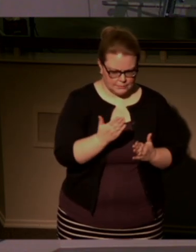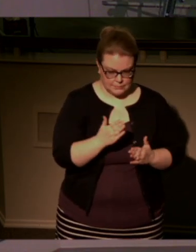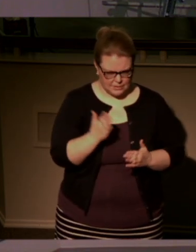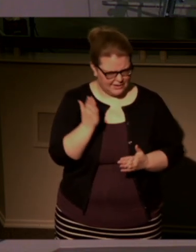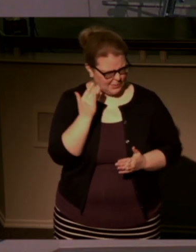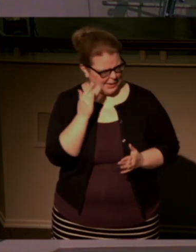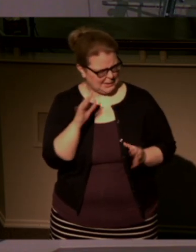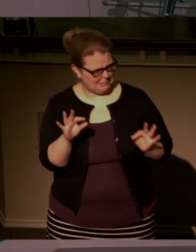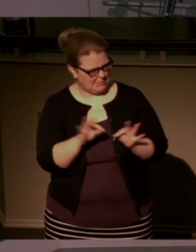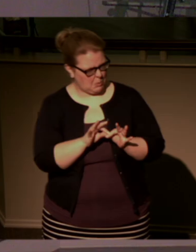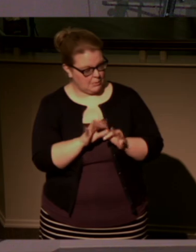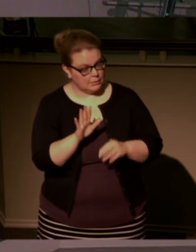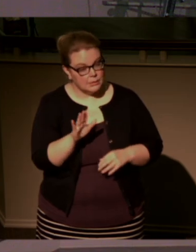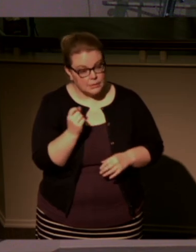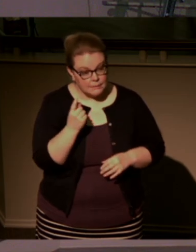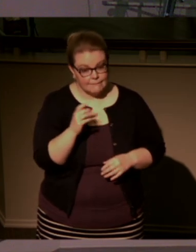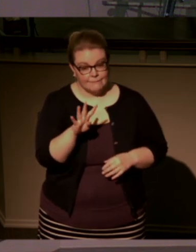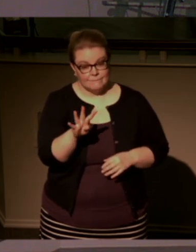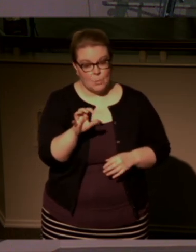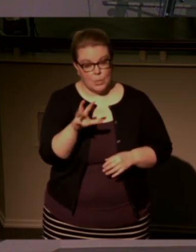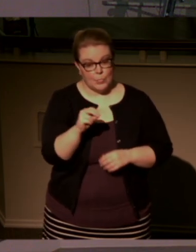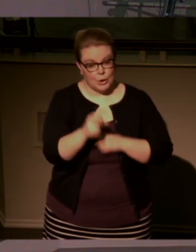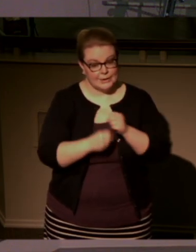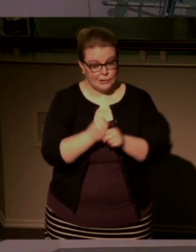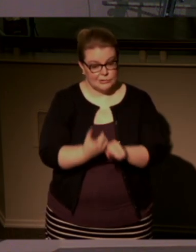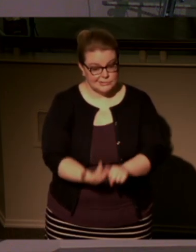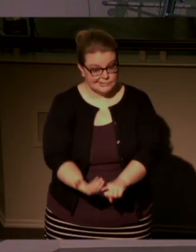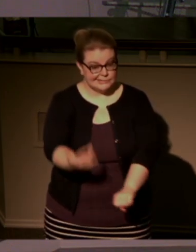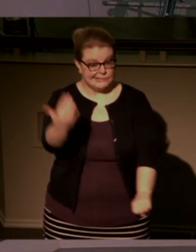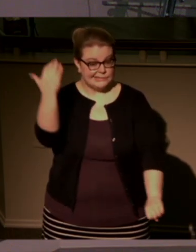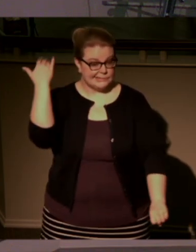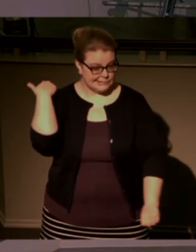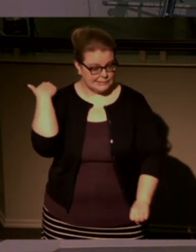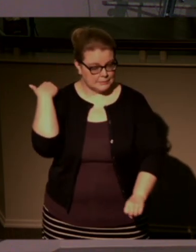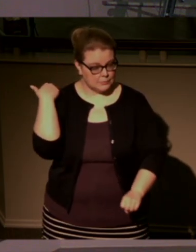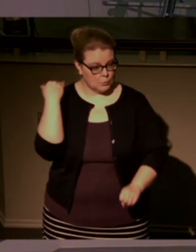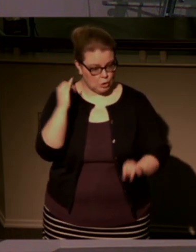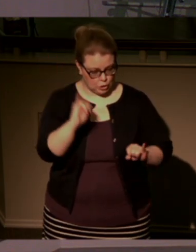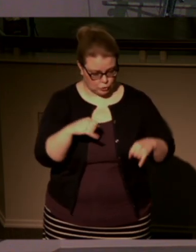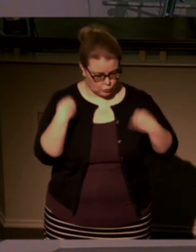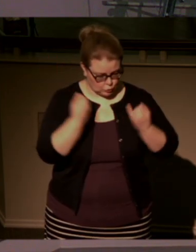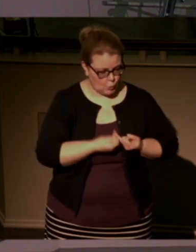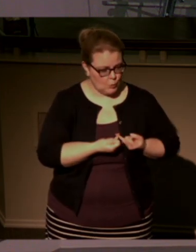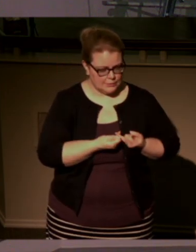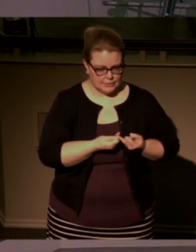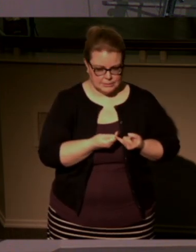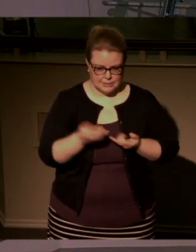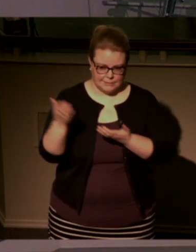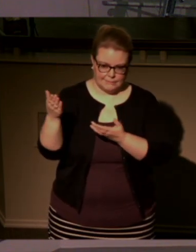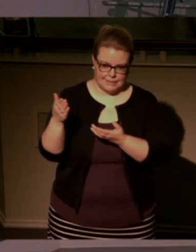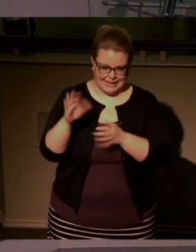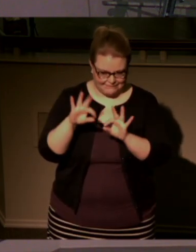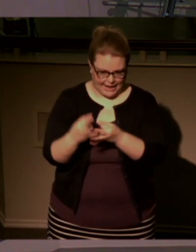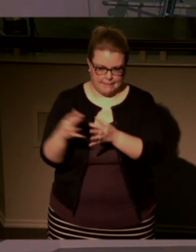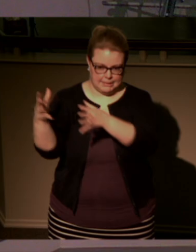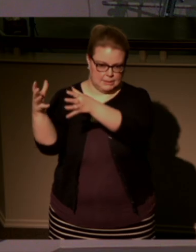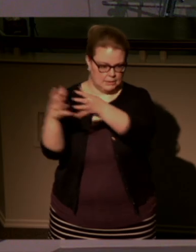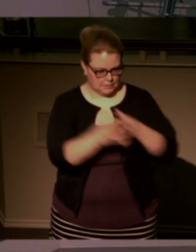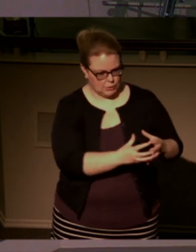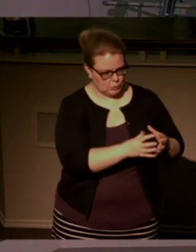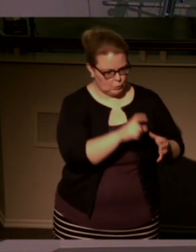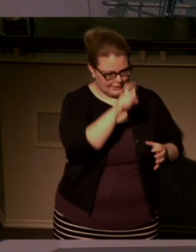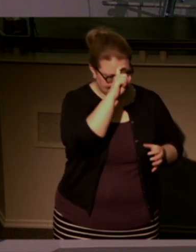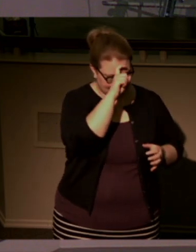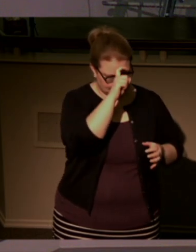because 430 years earlier, when Joseph had taken his family down into Egypt, when all